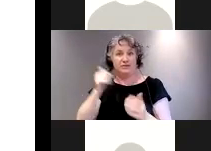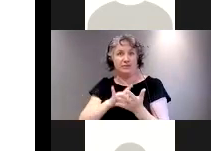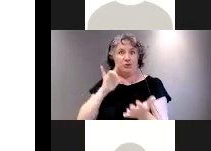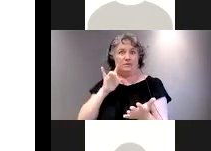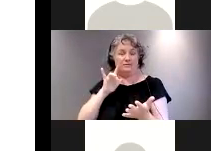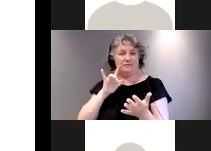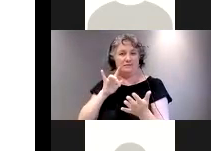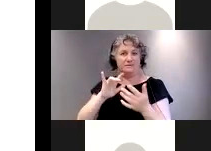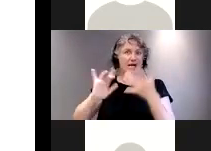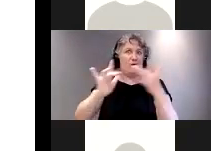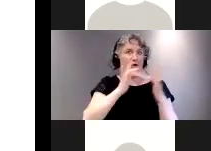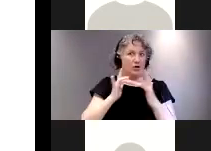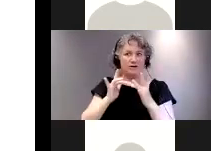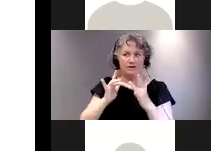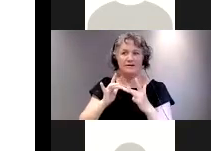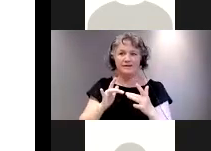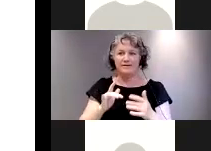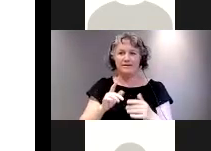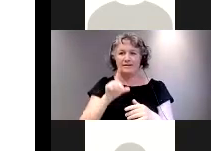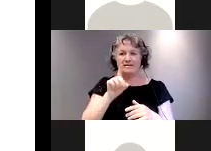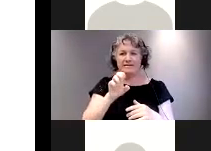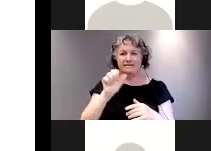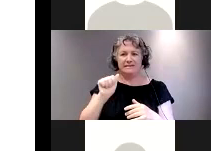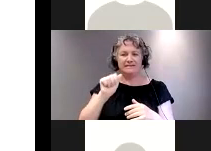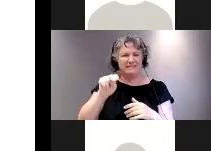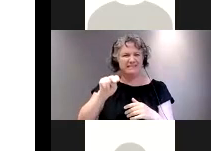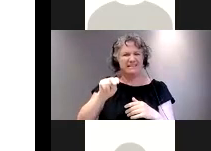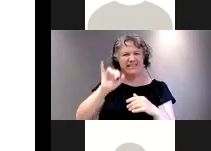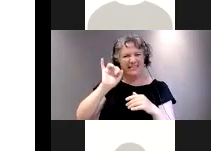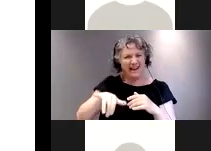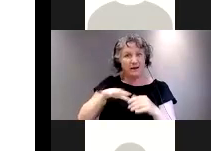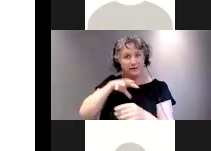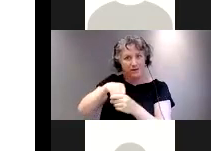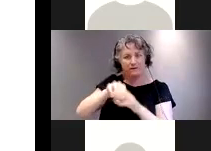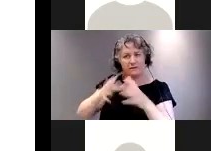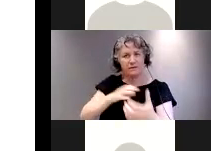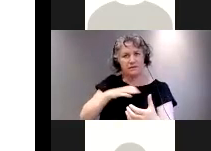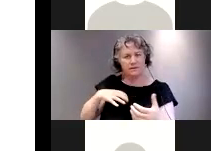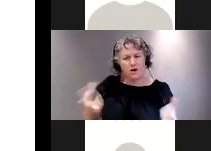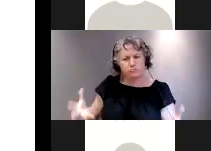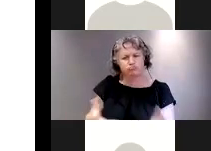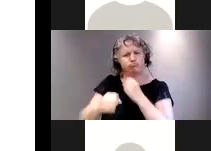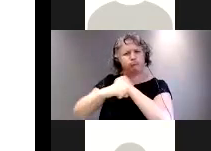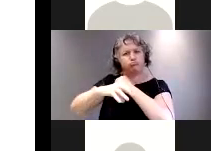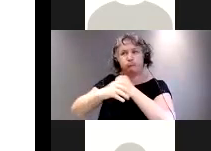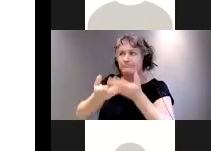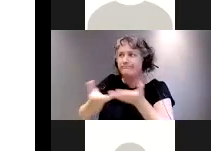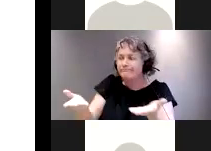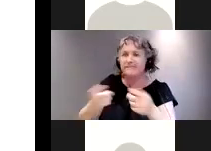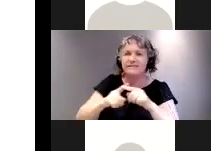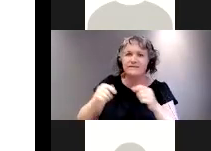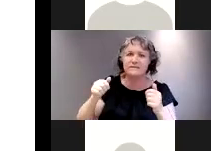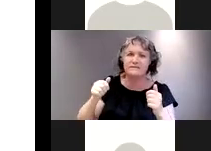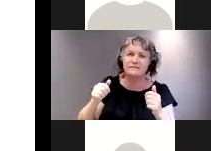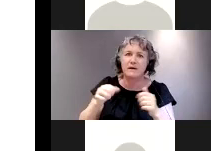families. It promotes wellness and communication and a different way to resolve disputes. It keeps, hopefully, older adults